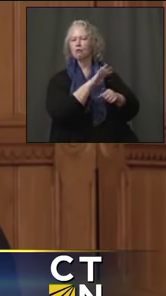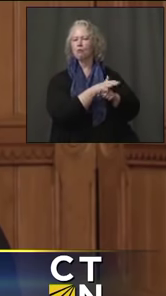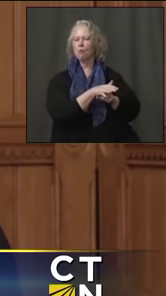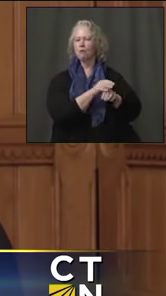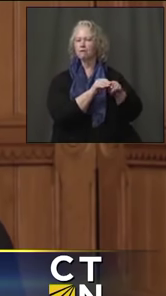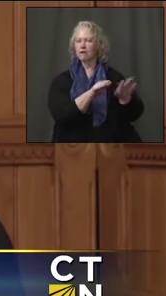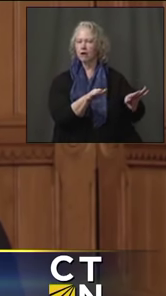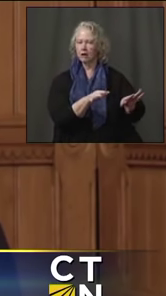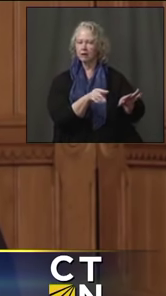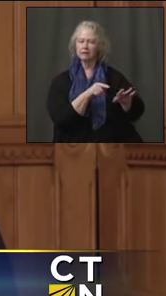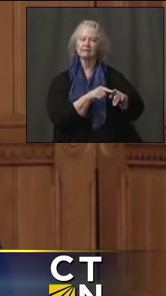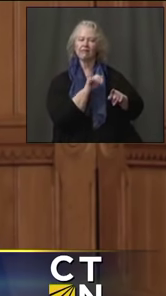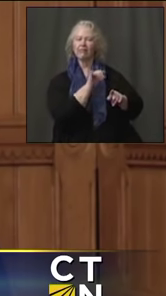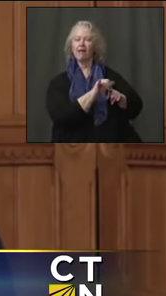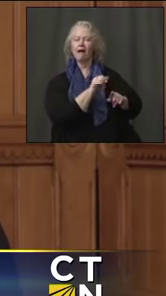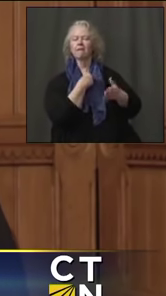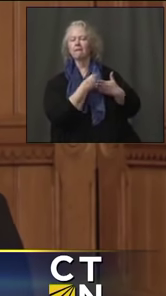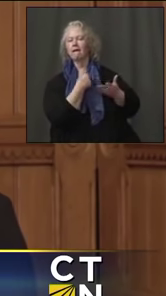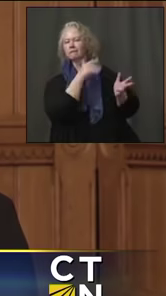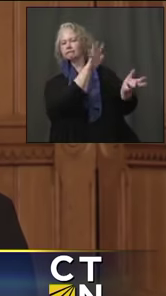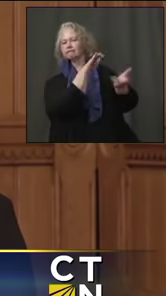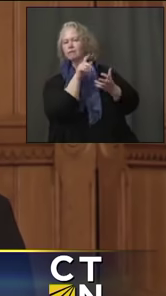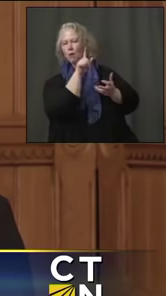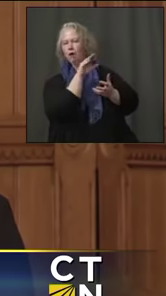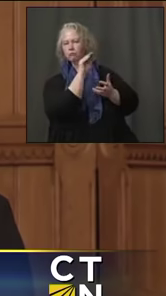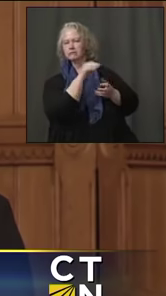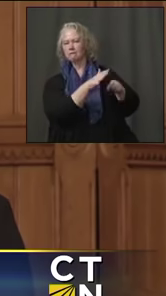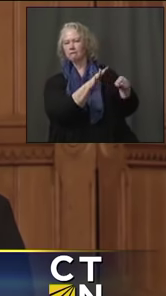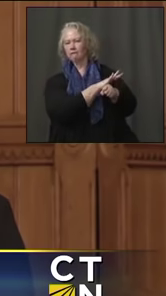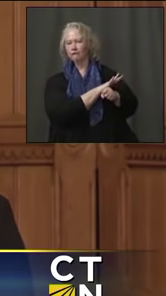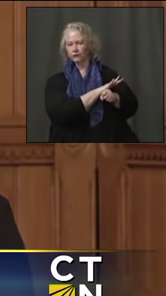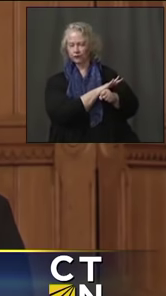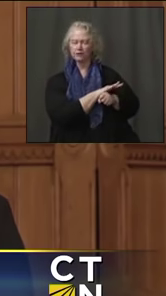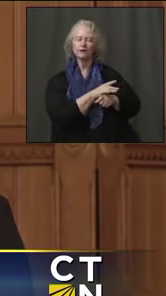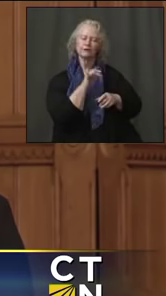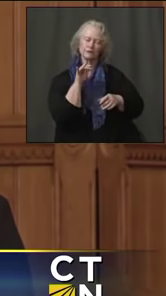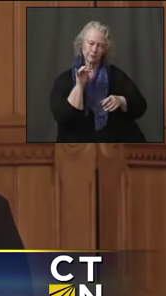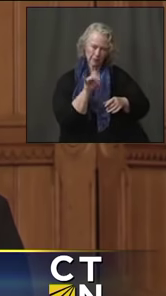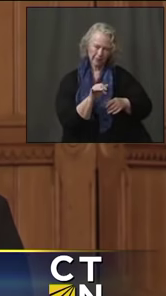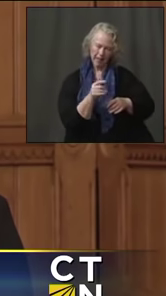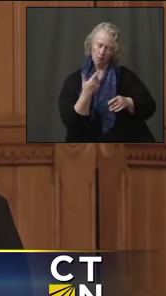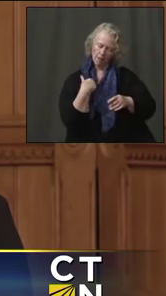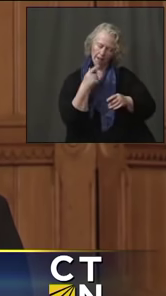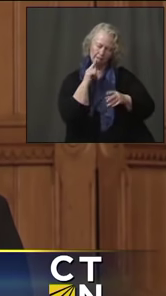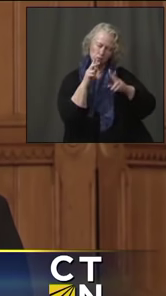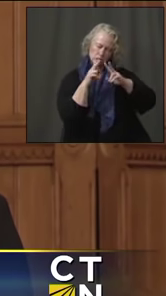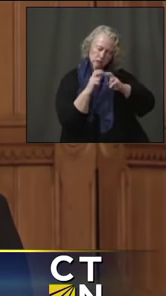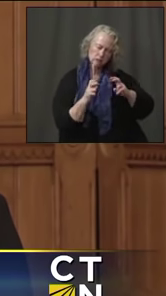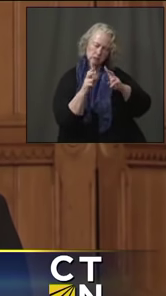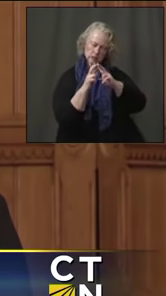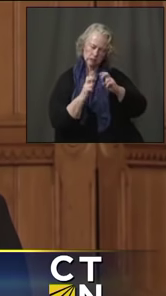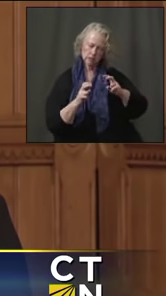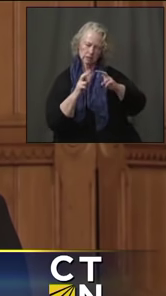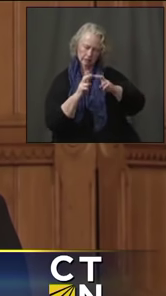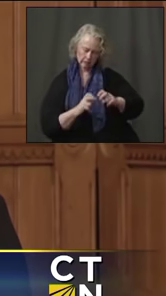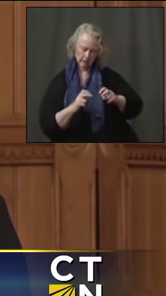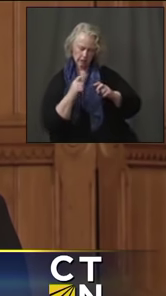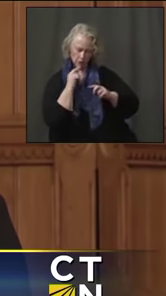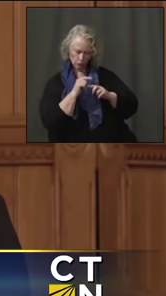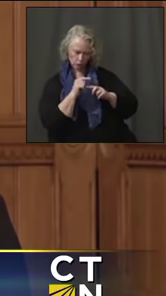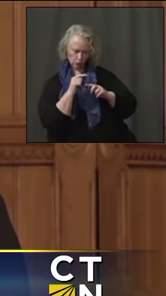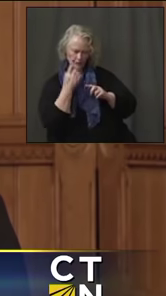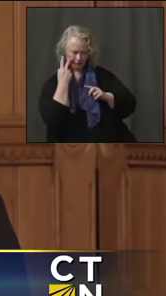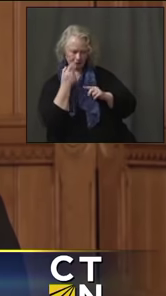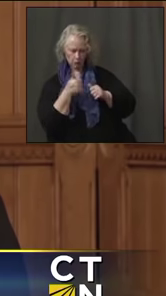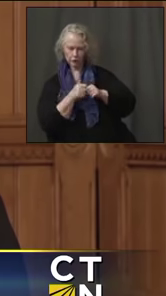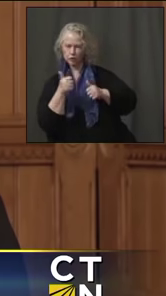types of kind of line by line discussions that are going on between OPM and the respective department, so that we can